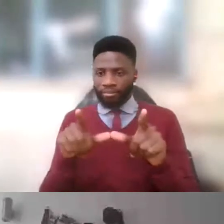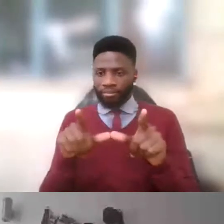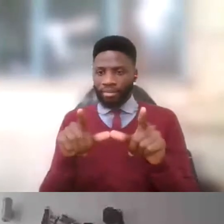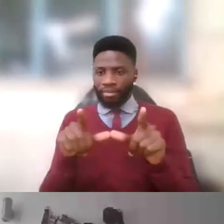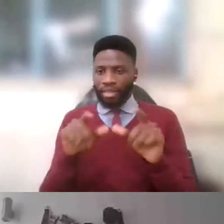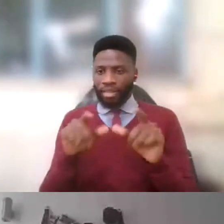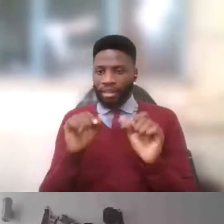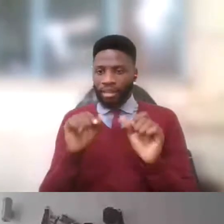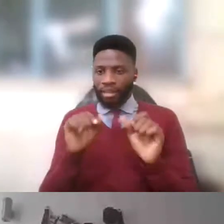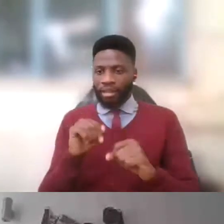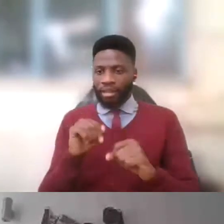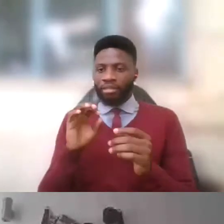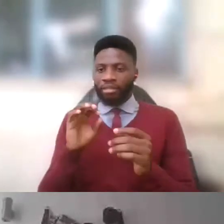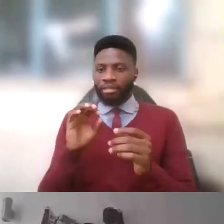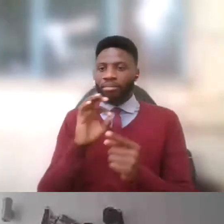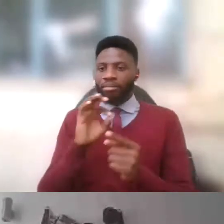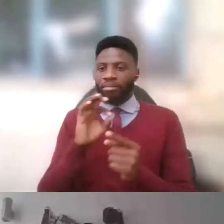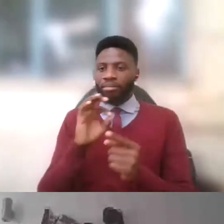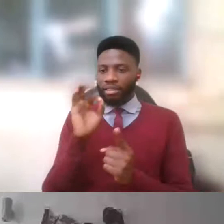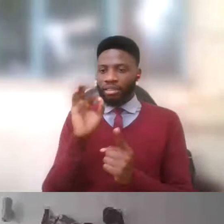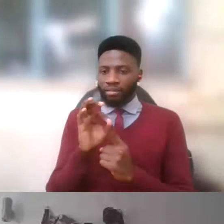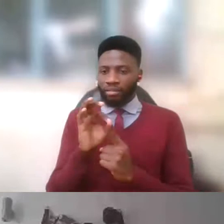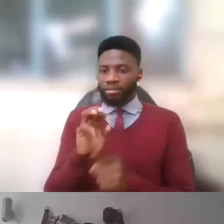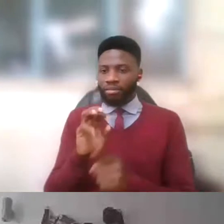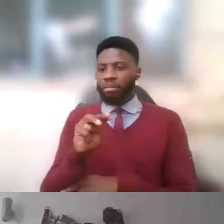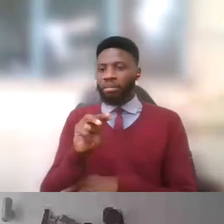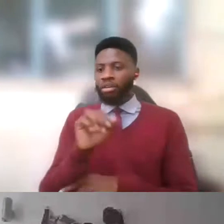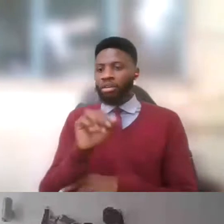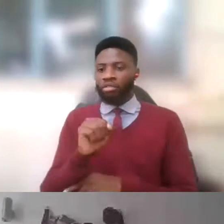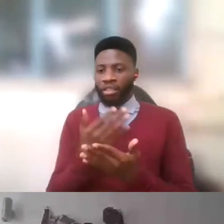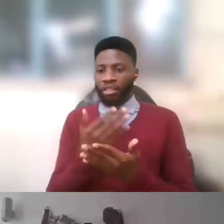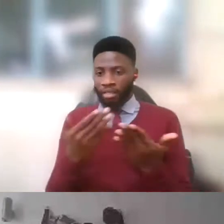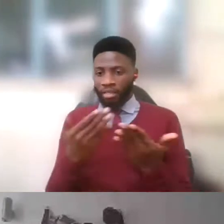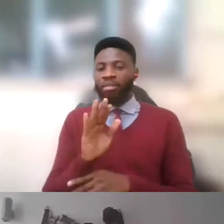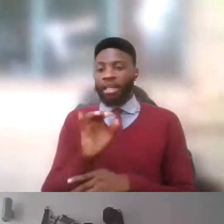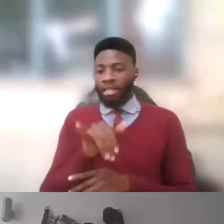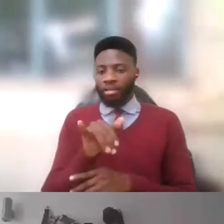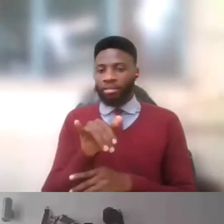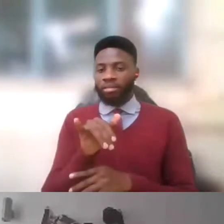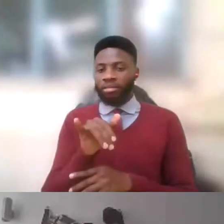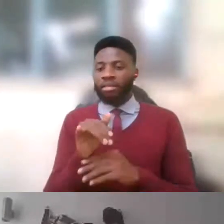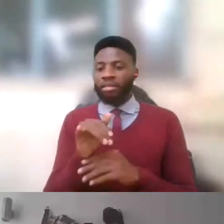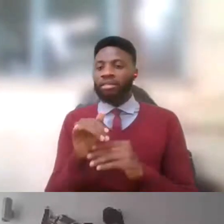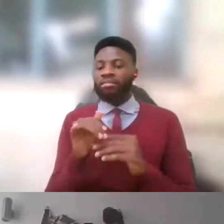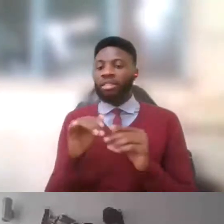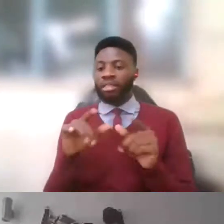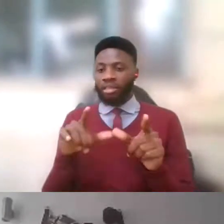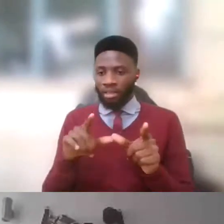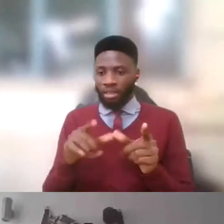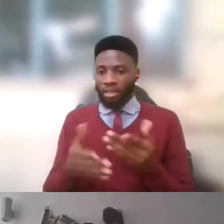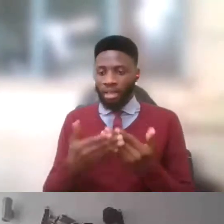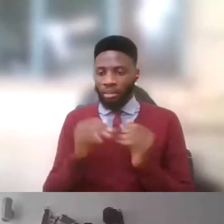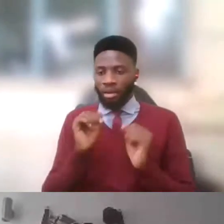And it was in my period of unemployment that I decided I want to work in programs that support